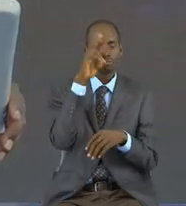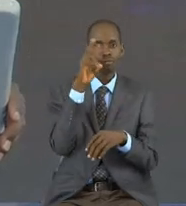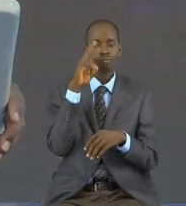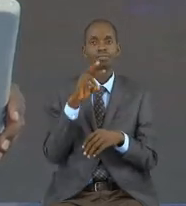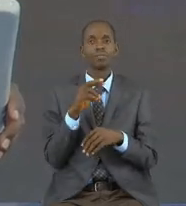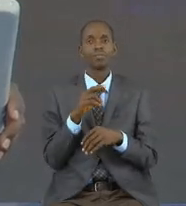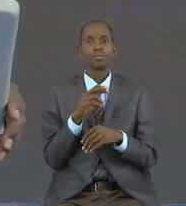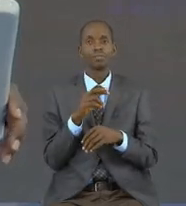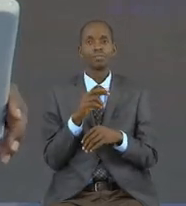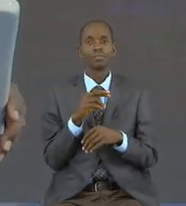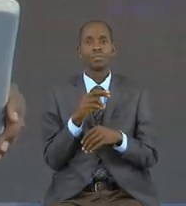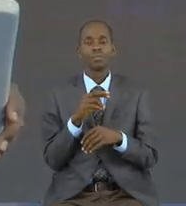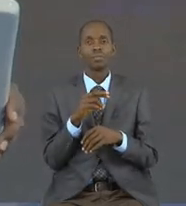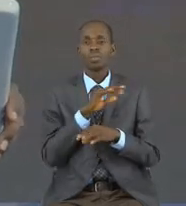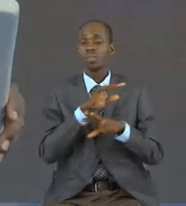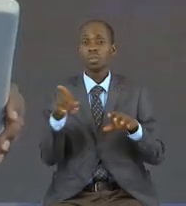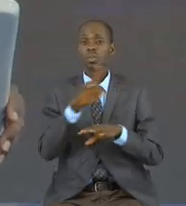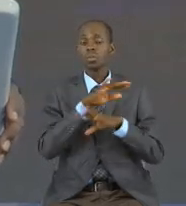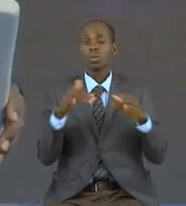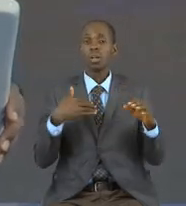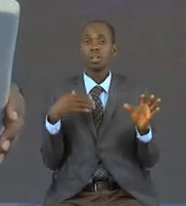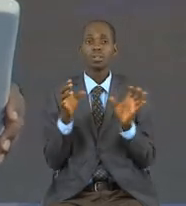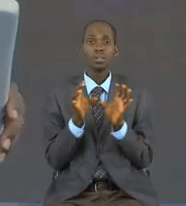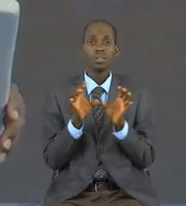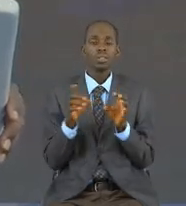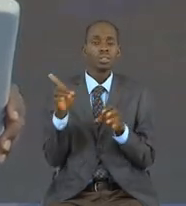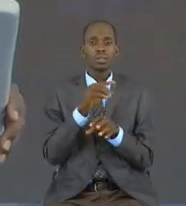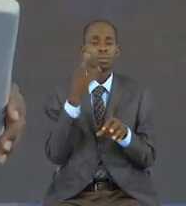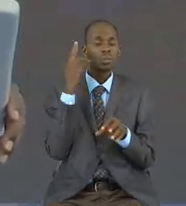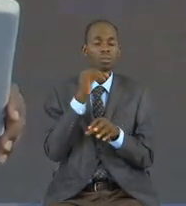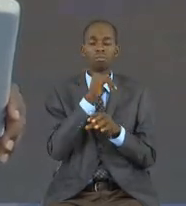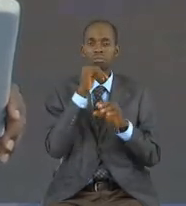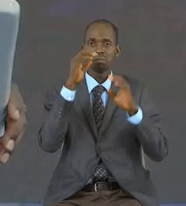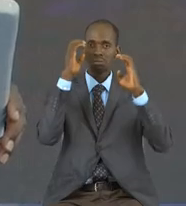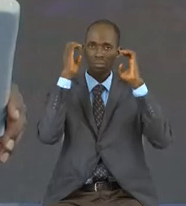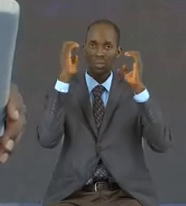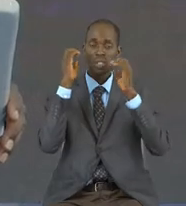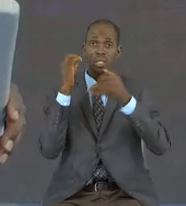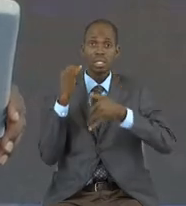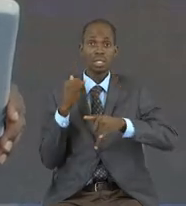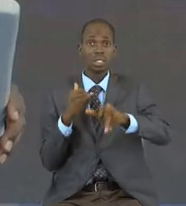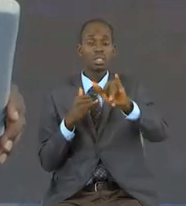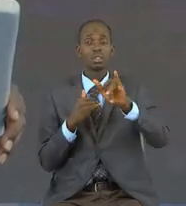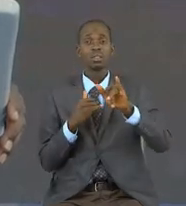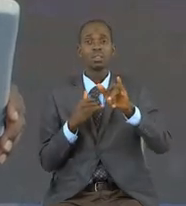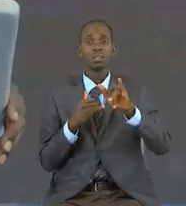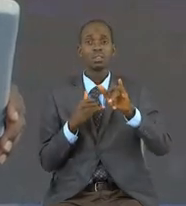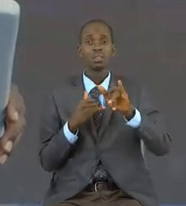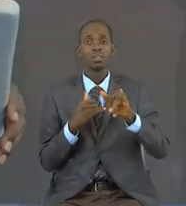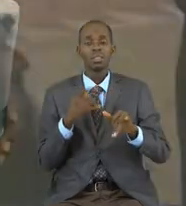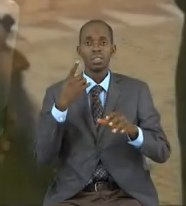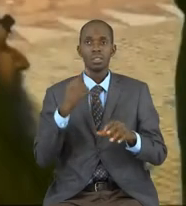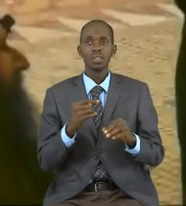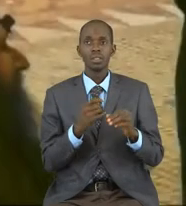didn't have doctorate certificate. They were unlearned and ignorant men. Yet, they were bold. The courage